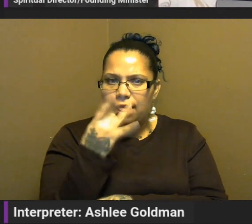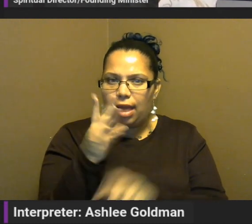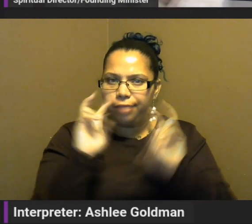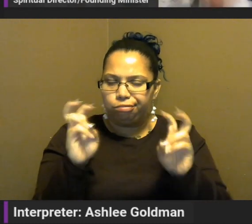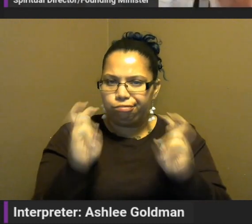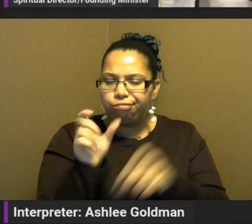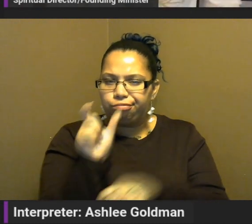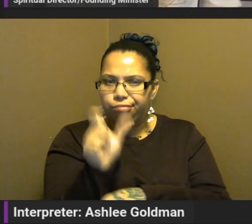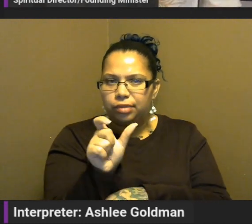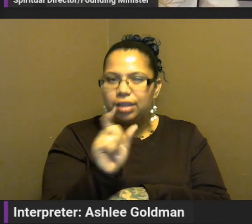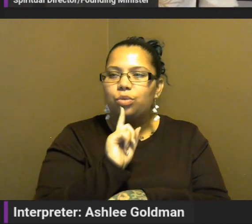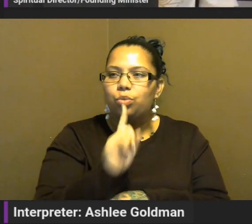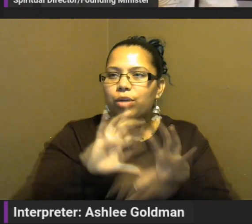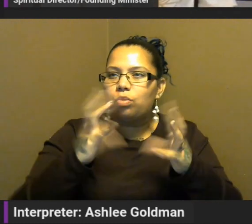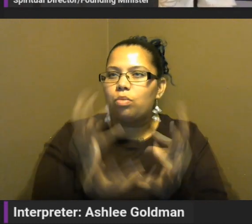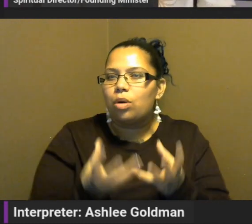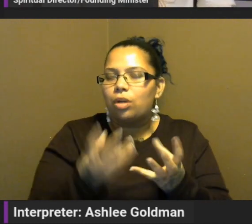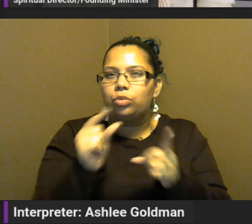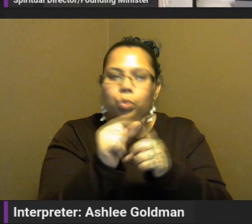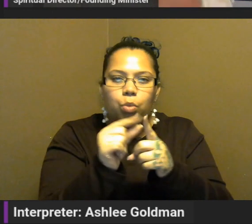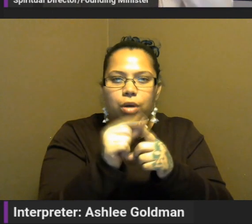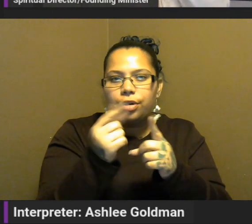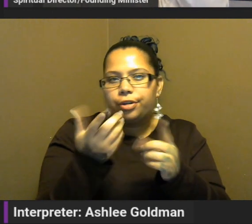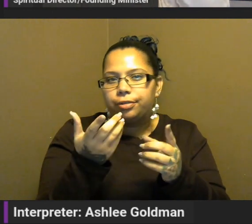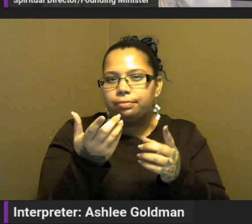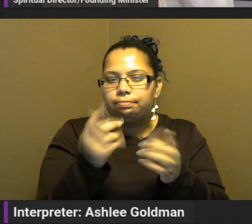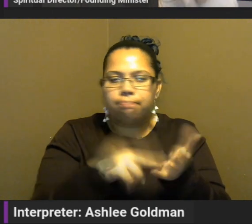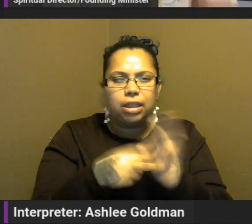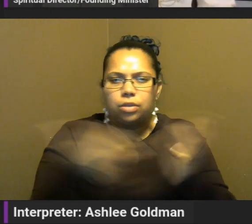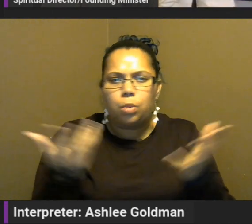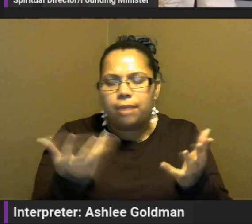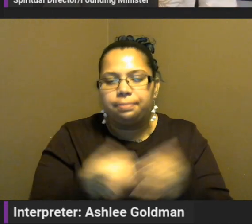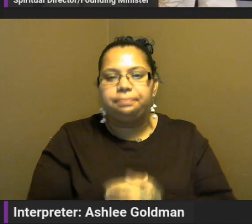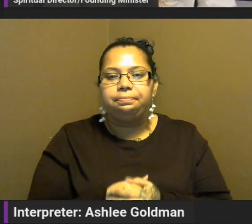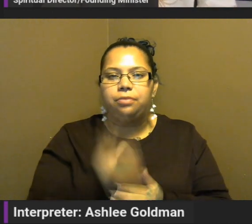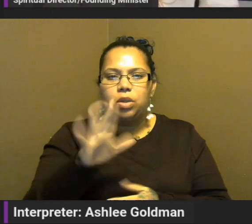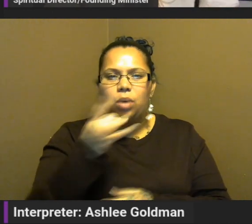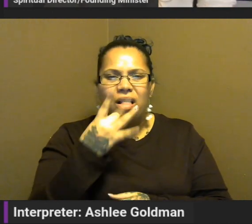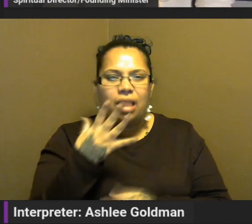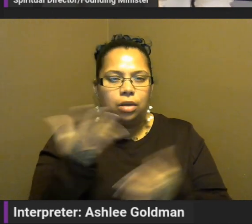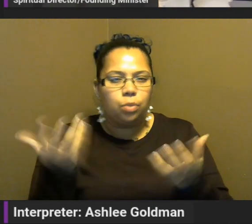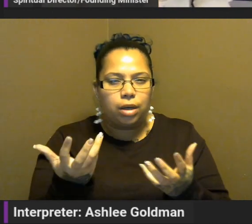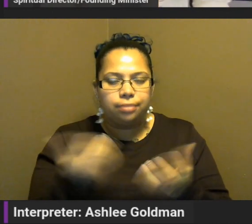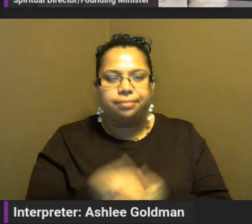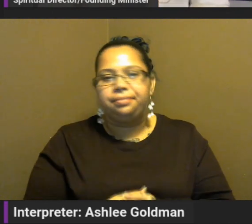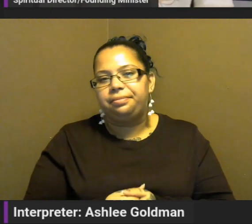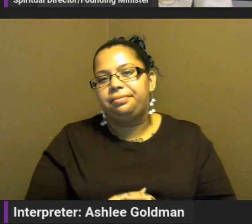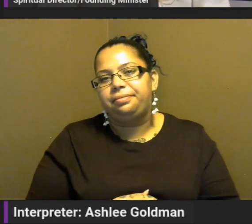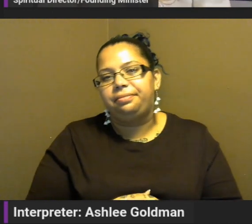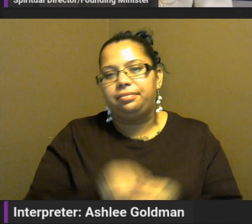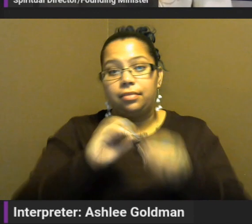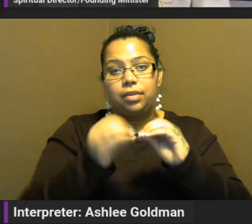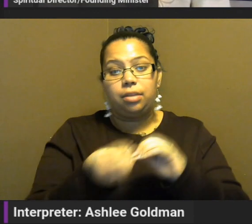world term, what is your light? Number three, how do I